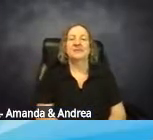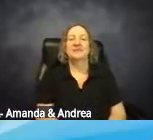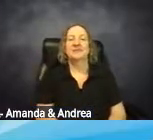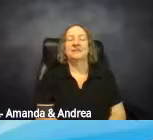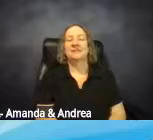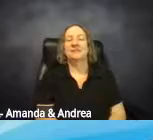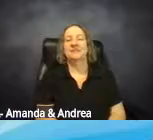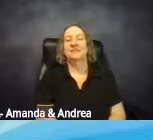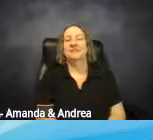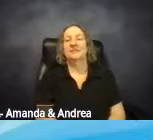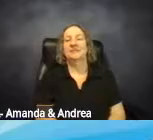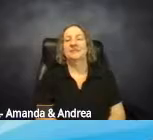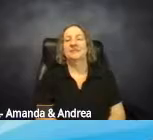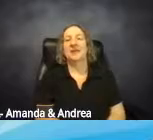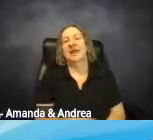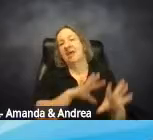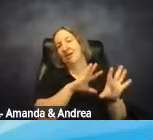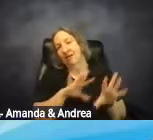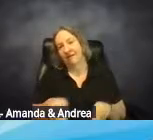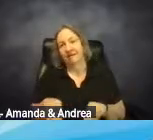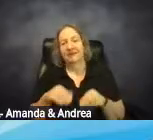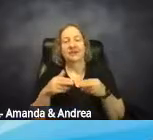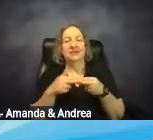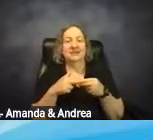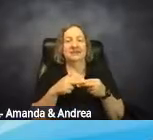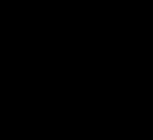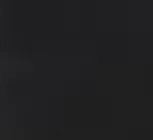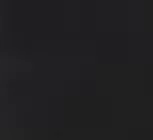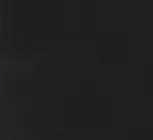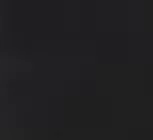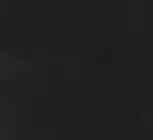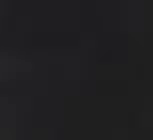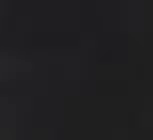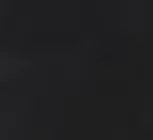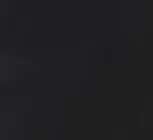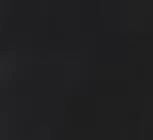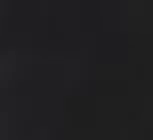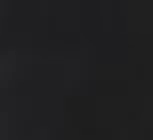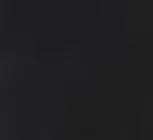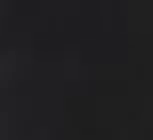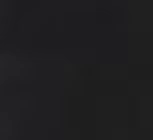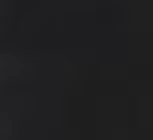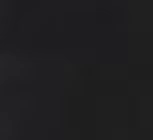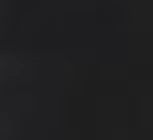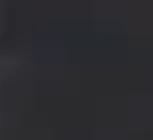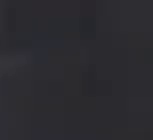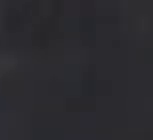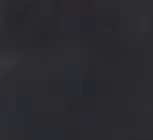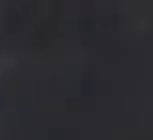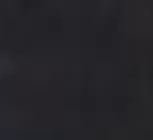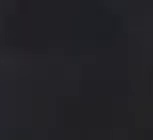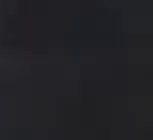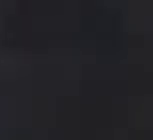I'll go ahead and take the slides down and go ahead, Ed. Thank you. Can you hear me okay, everybody?